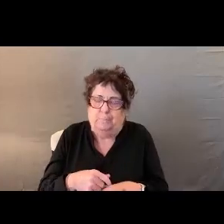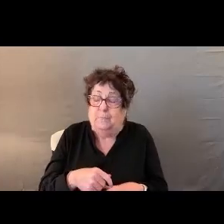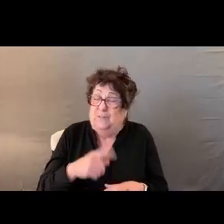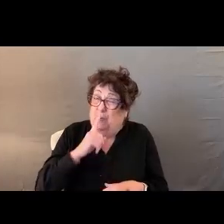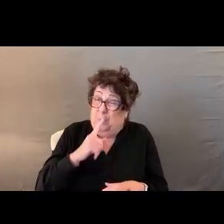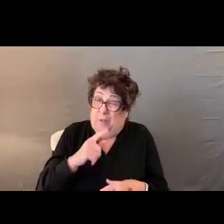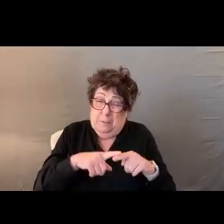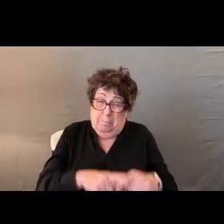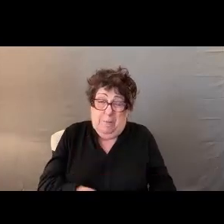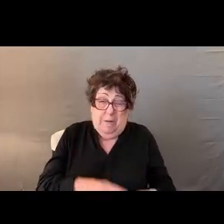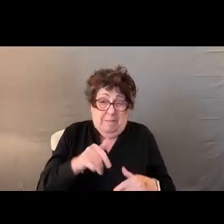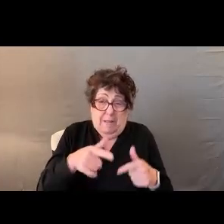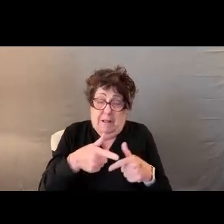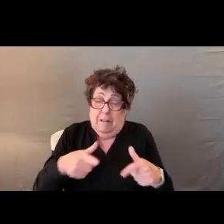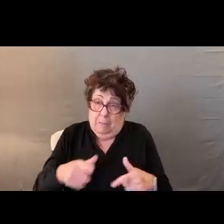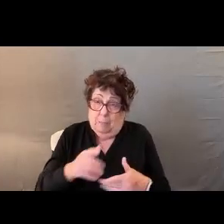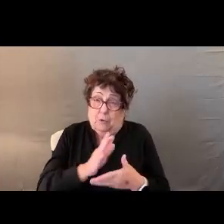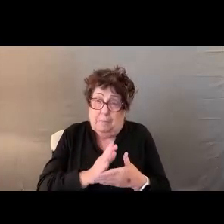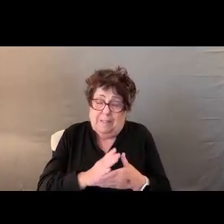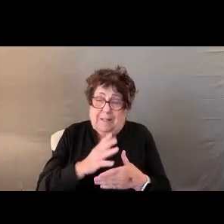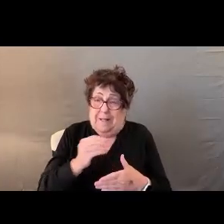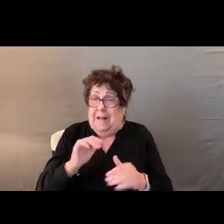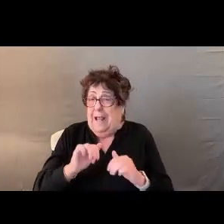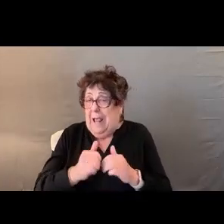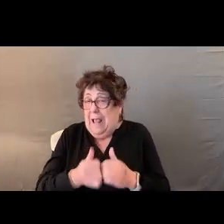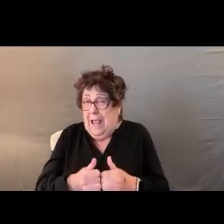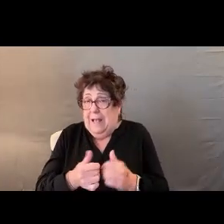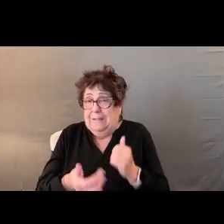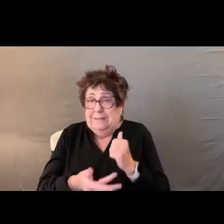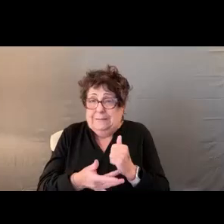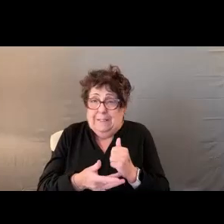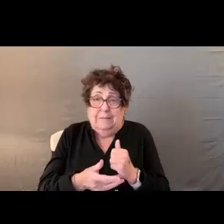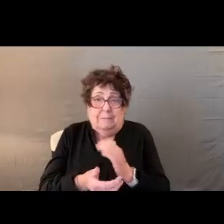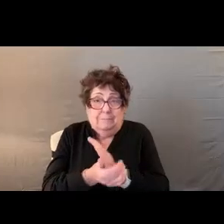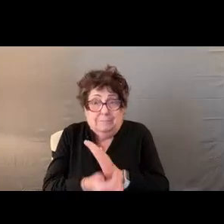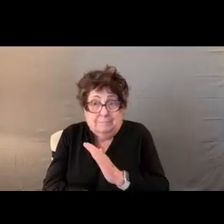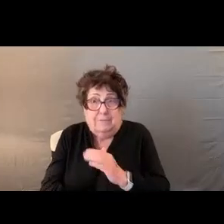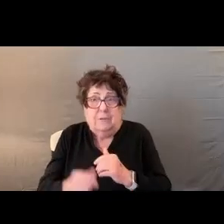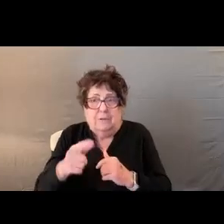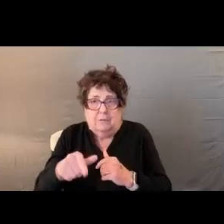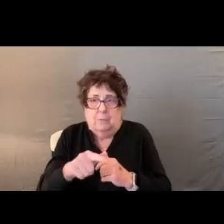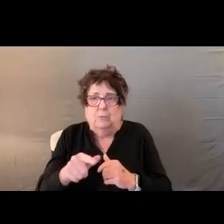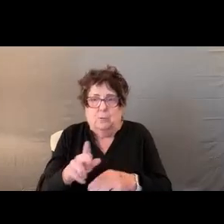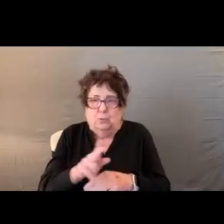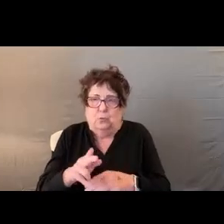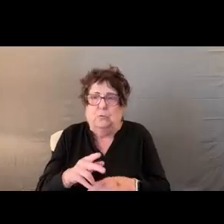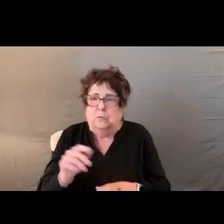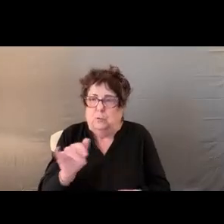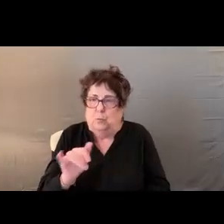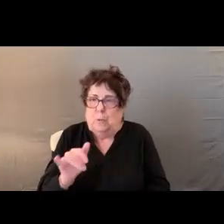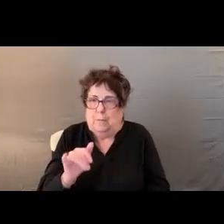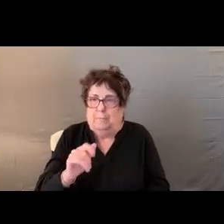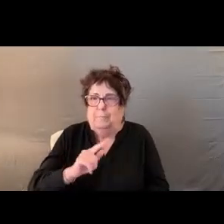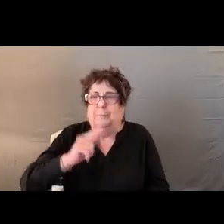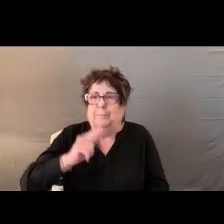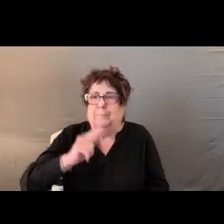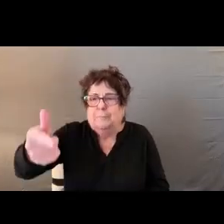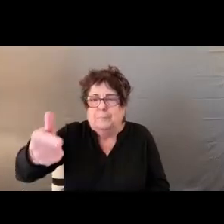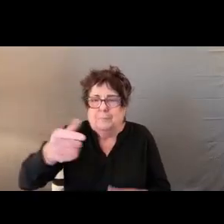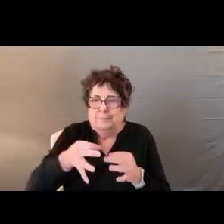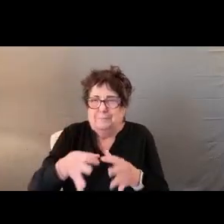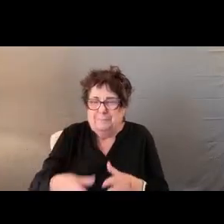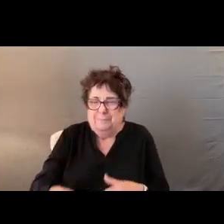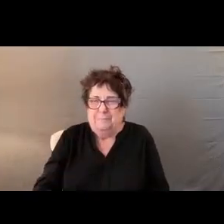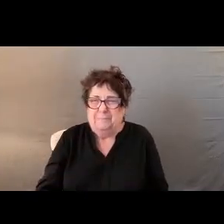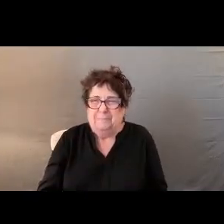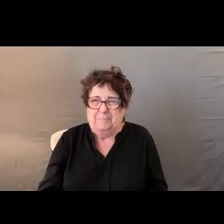piece, as well as how tech savvy our end users are as well. Yeah. So Morgan, do you feel a similar